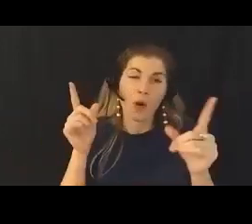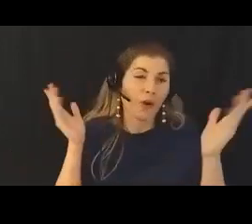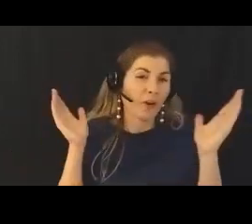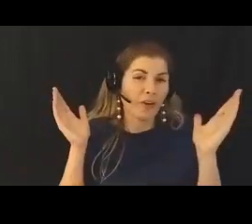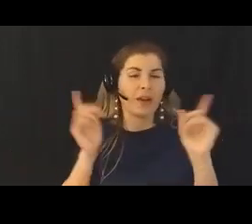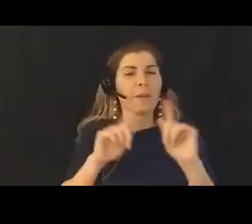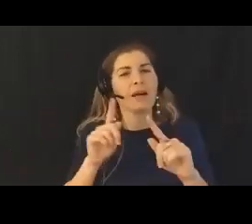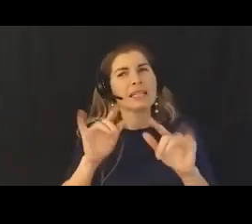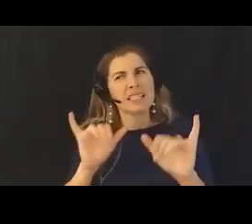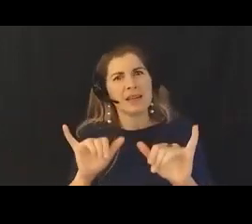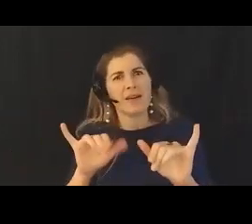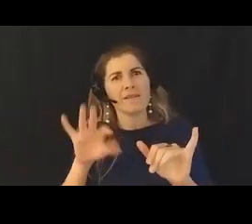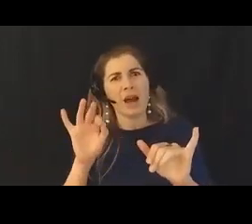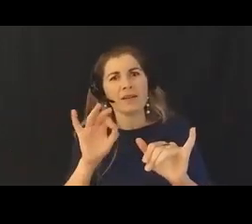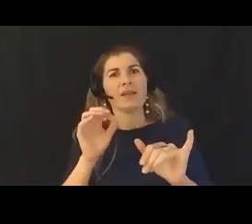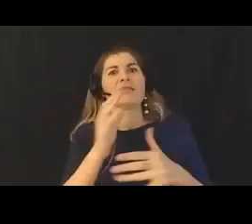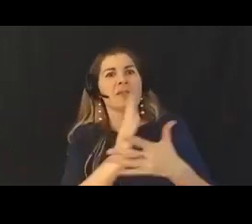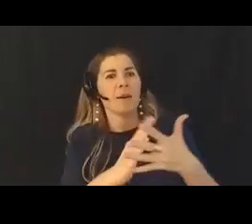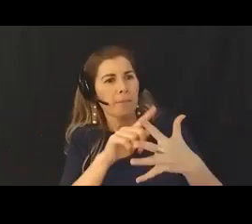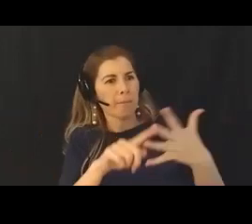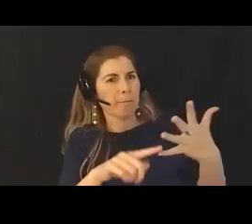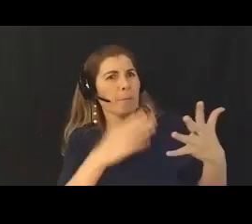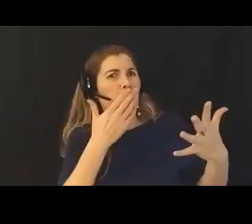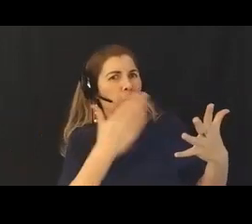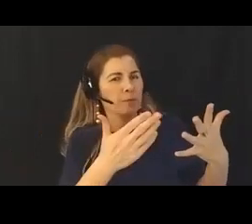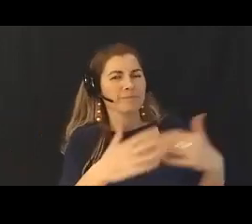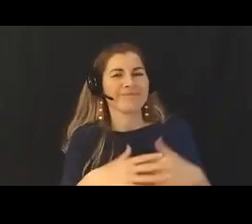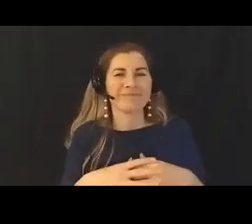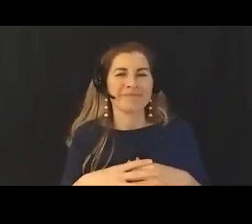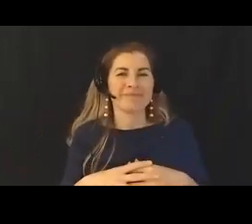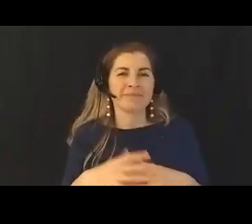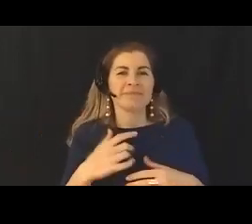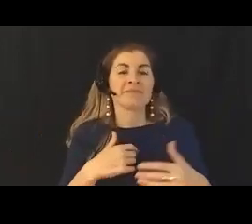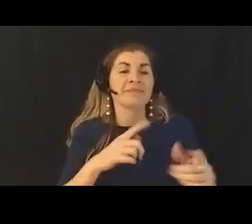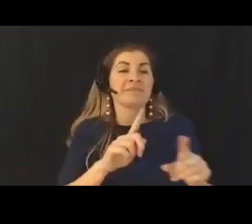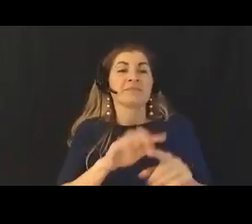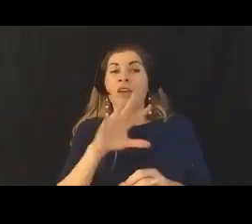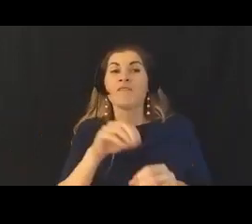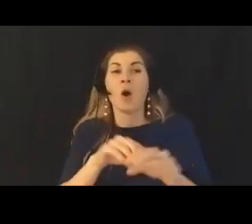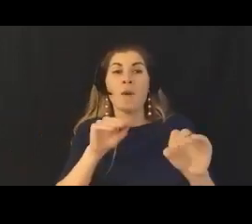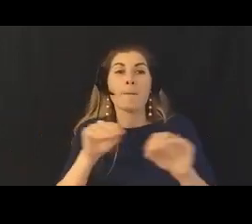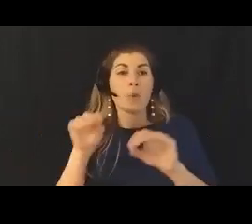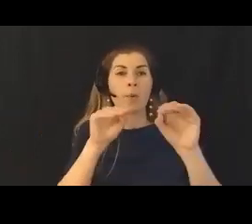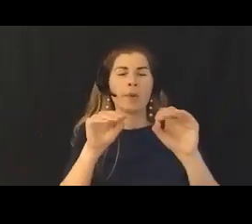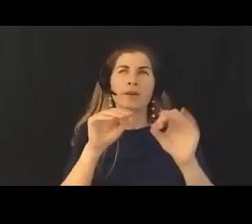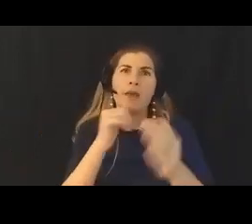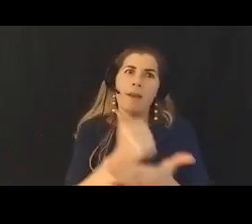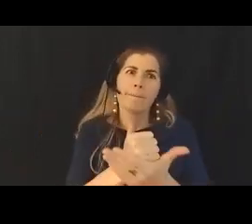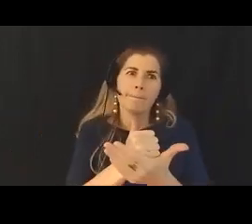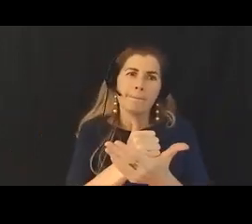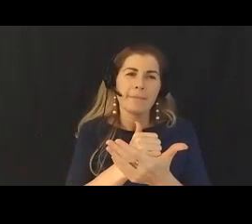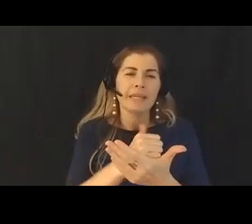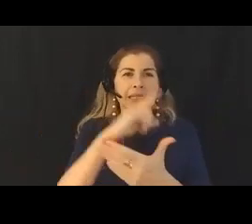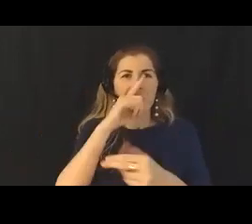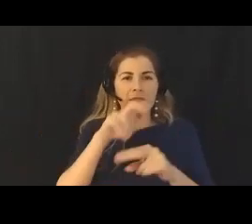finding ones like these that are really successful. I find that incorporating movement, very helpful, getting the kids out of their